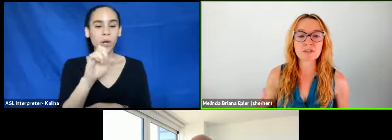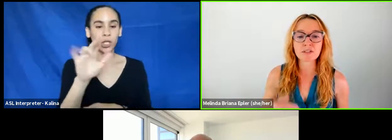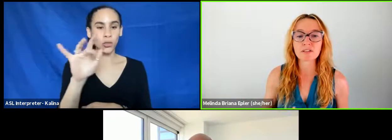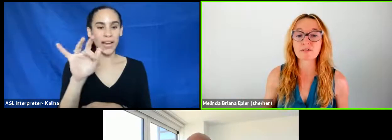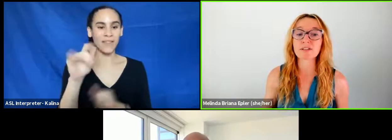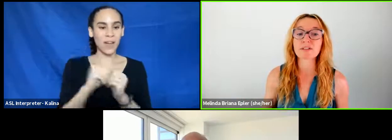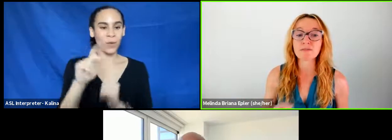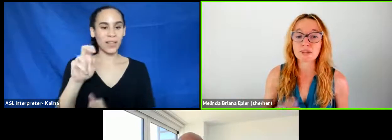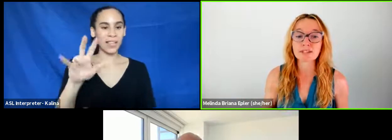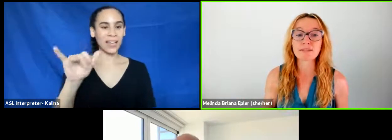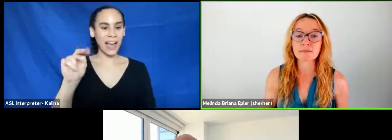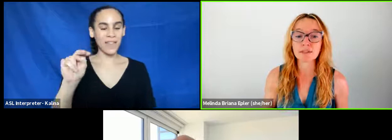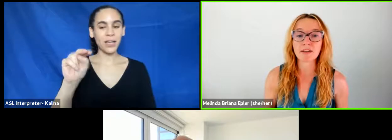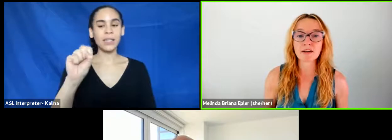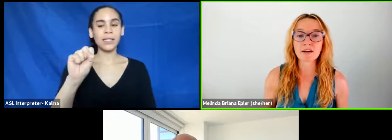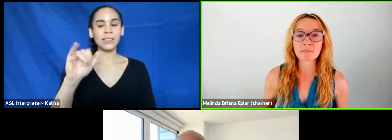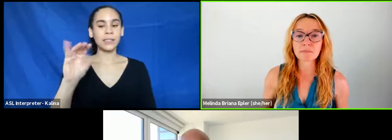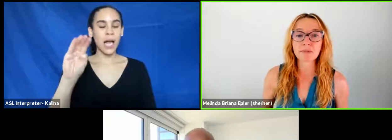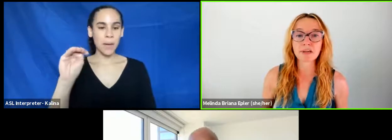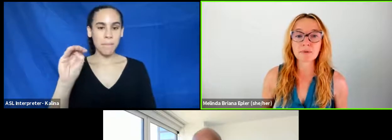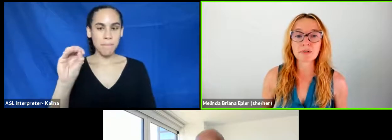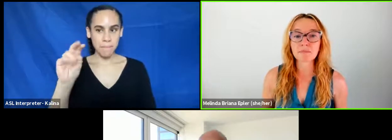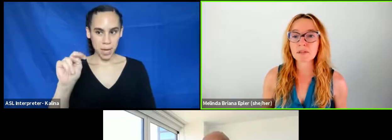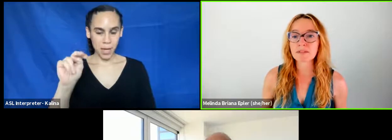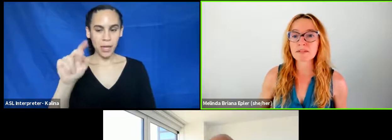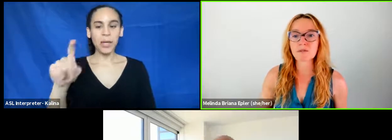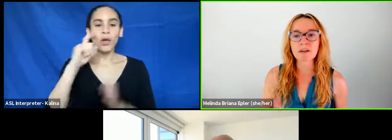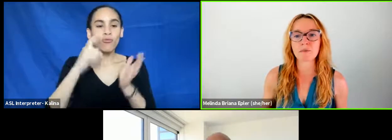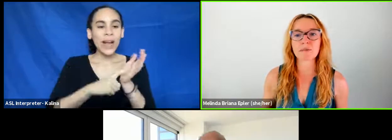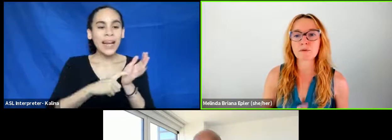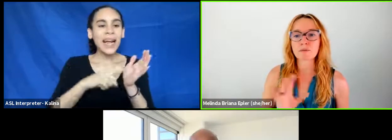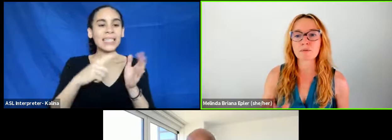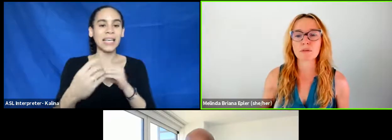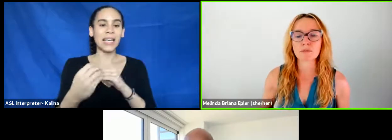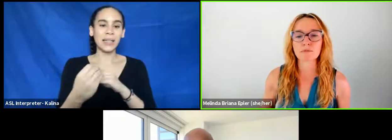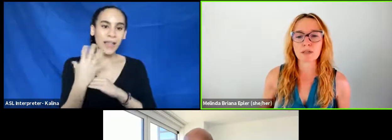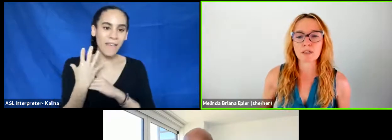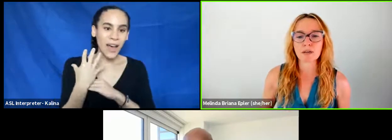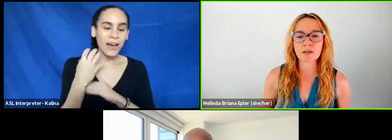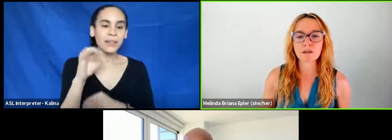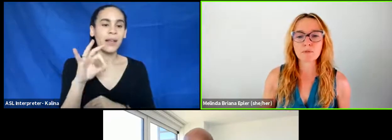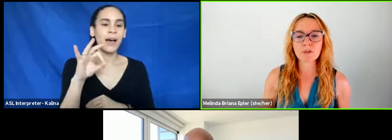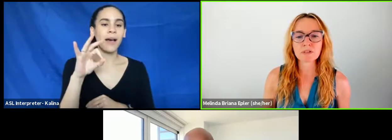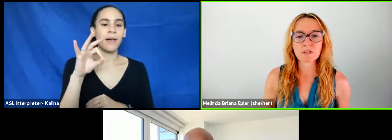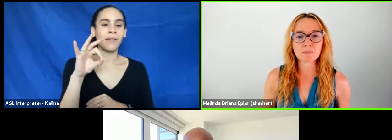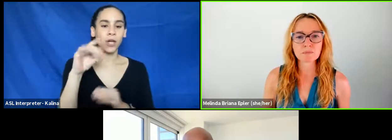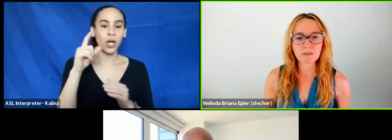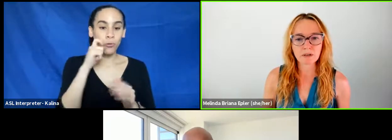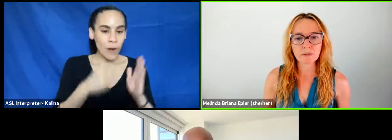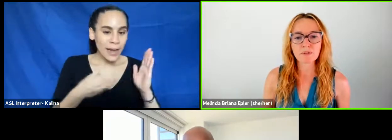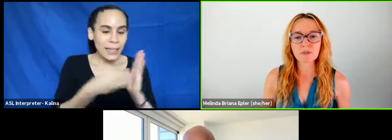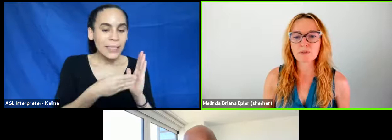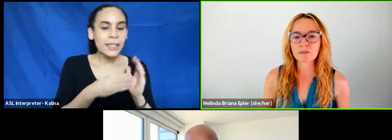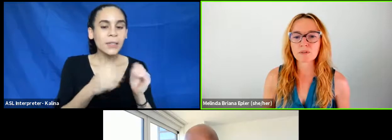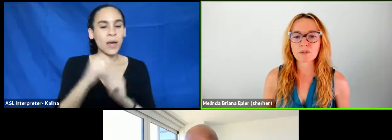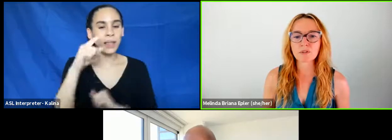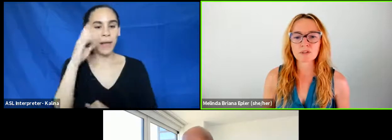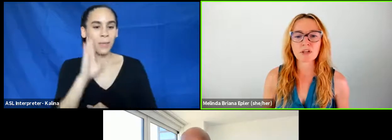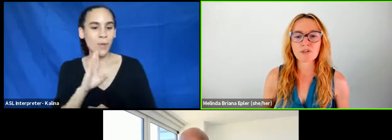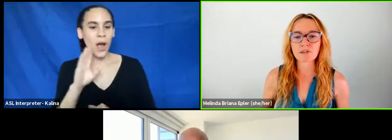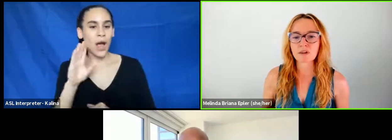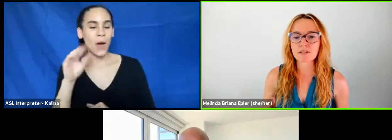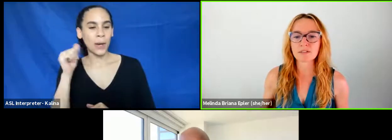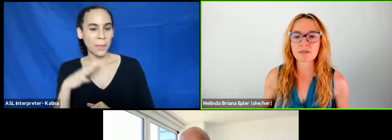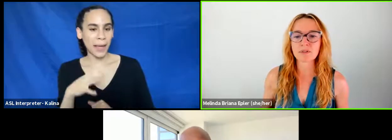about understanding the effects of racism on Black boys and men. Great episode. We went deep in that episode, and also with